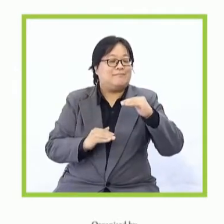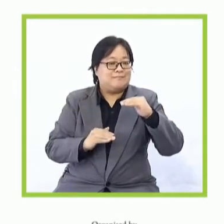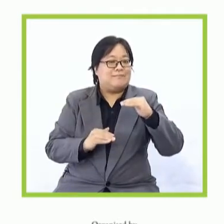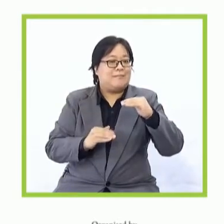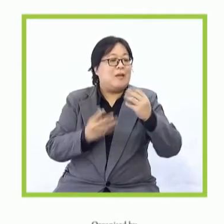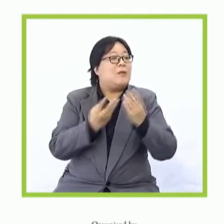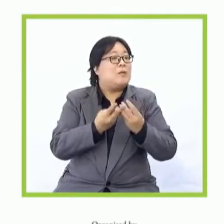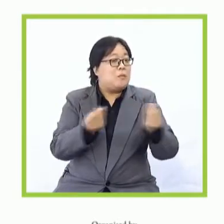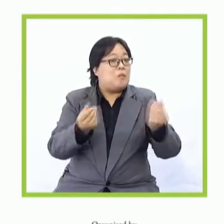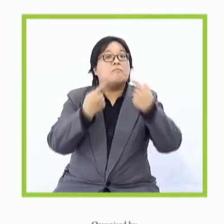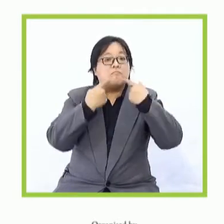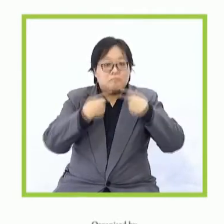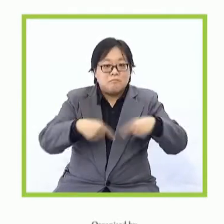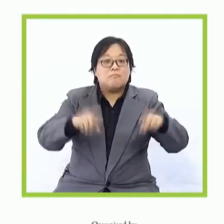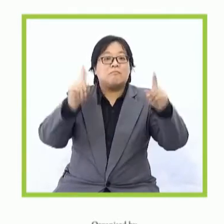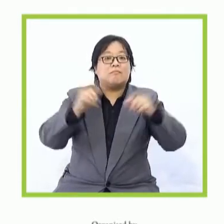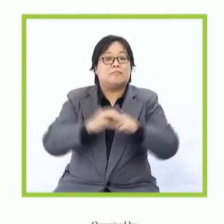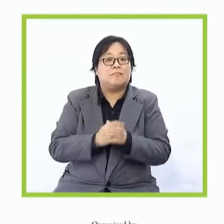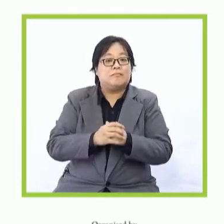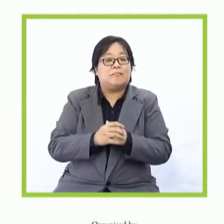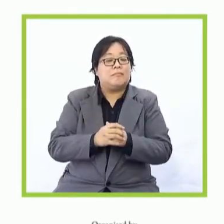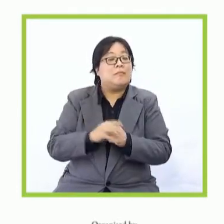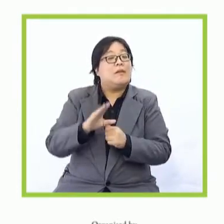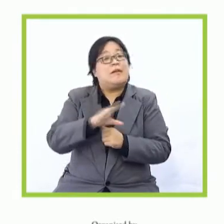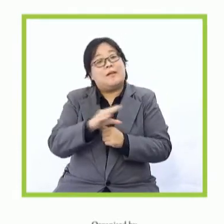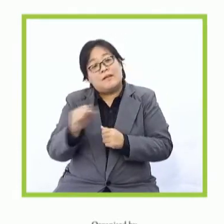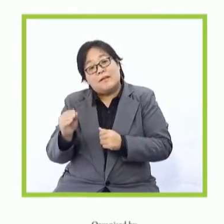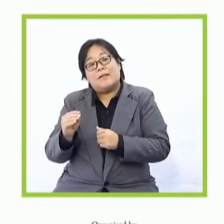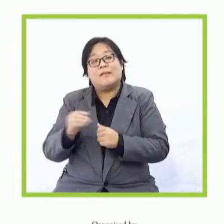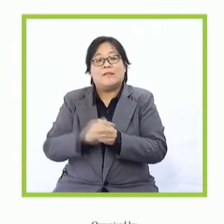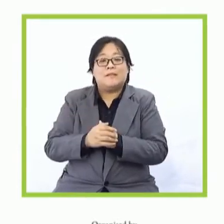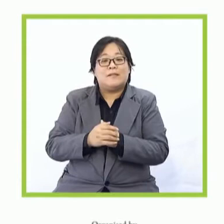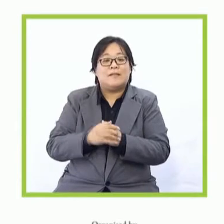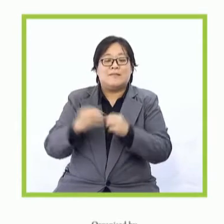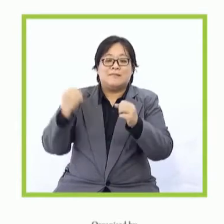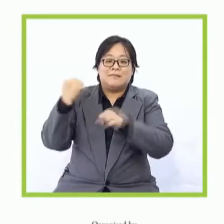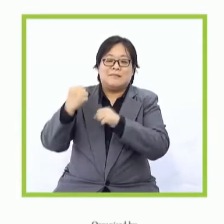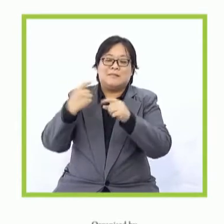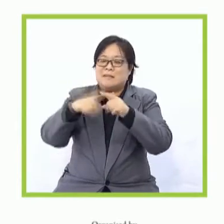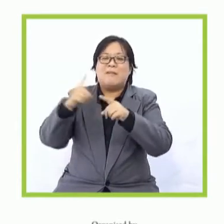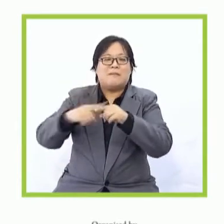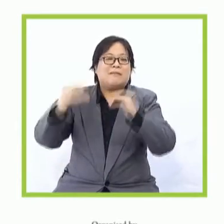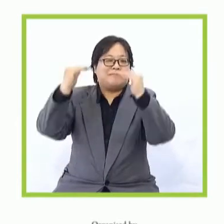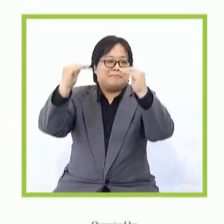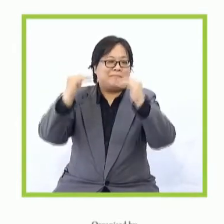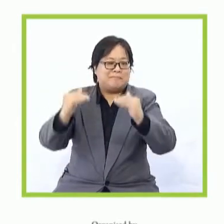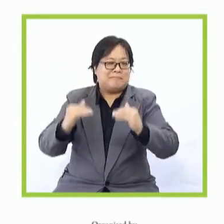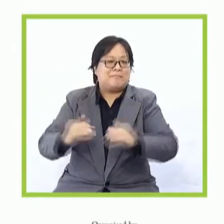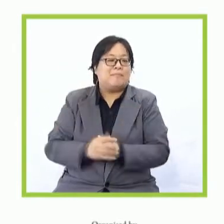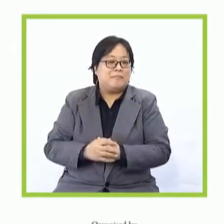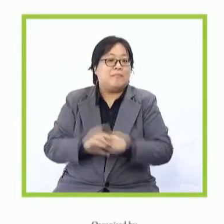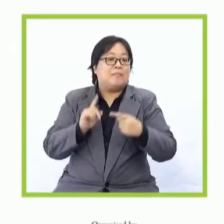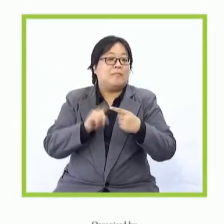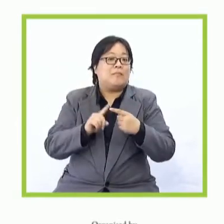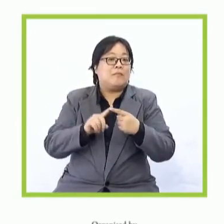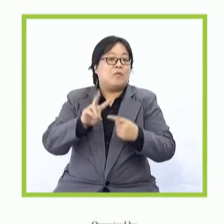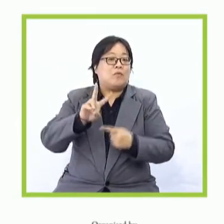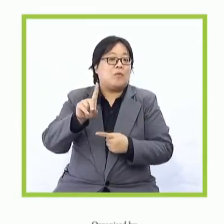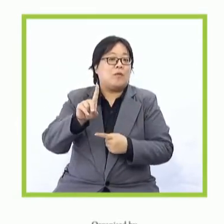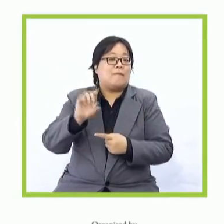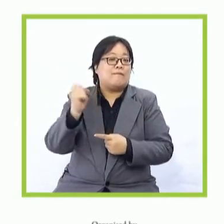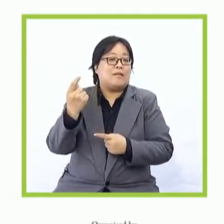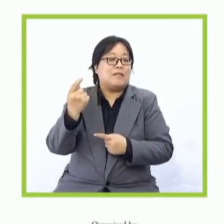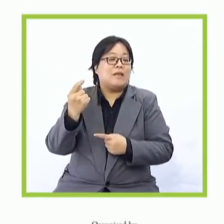tackled successfully in a multi-country way, in a multi-year way. The first is from the 21st